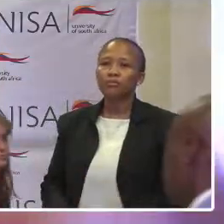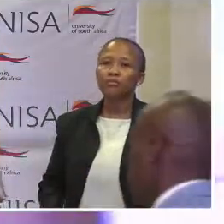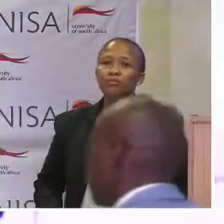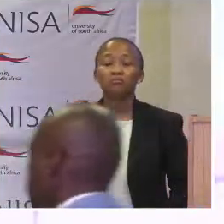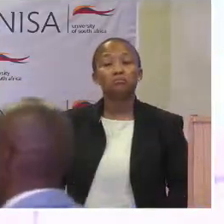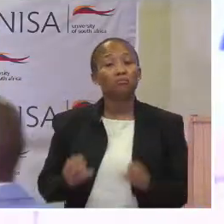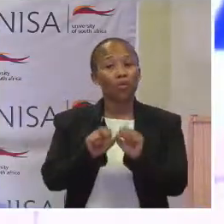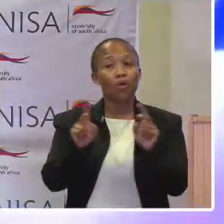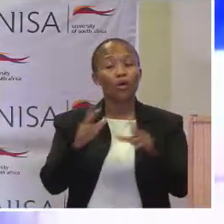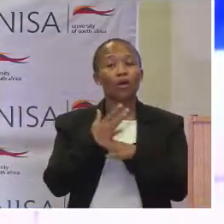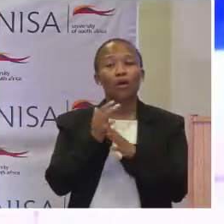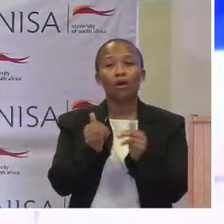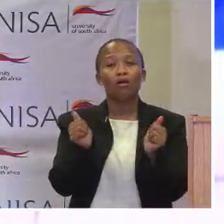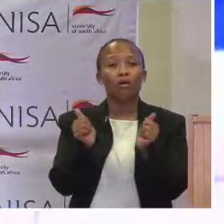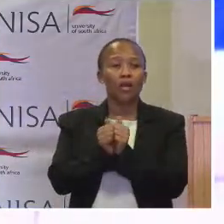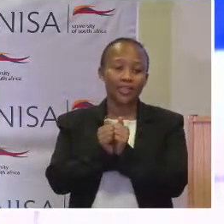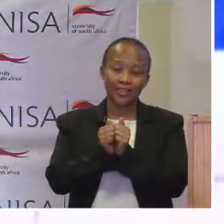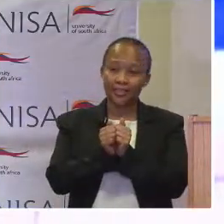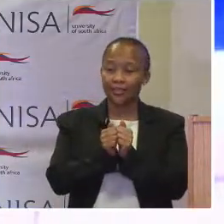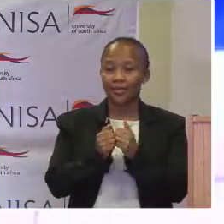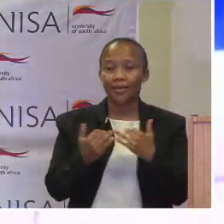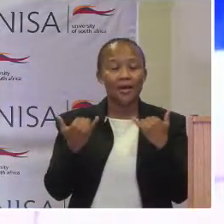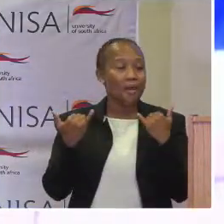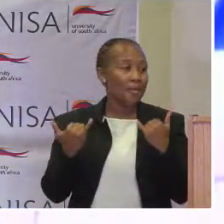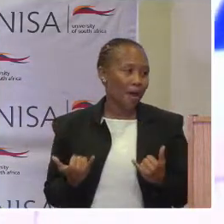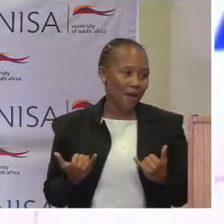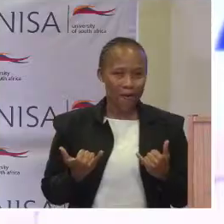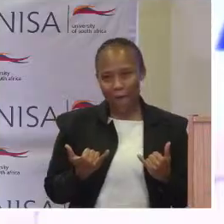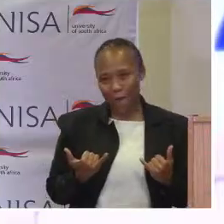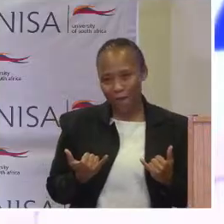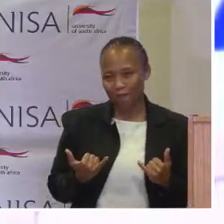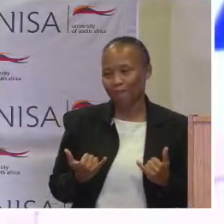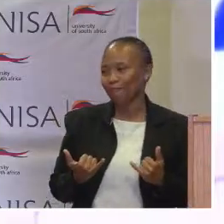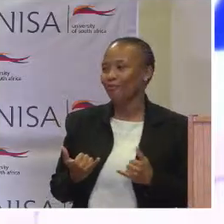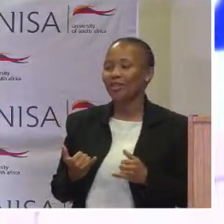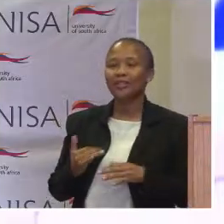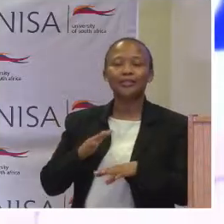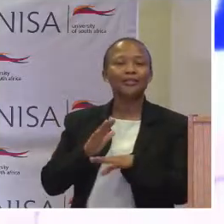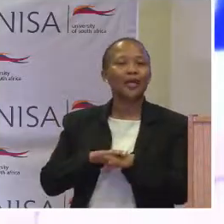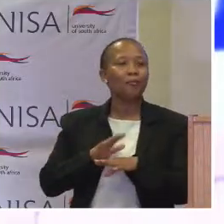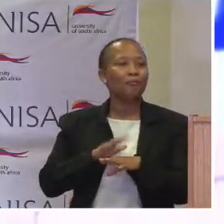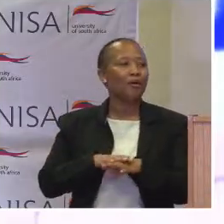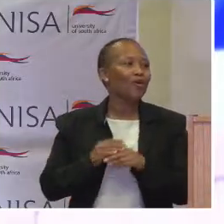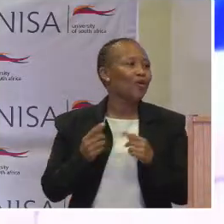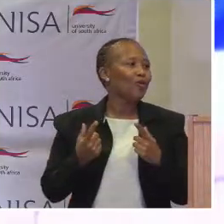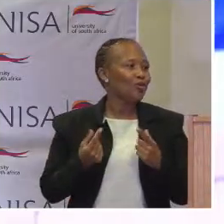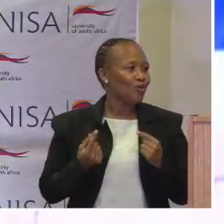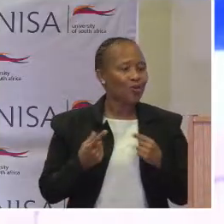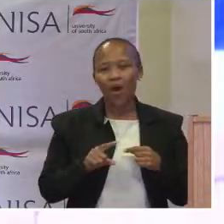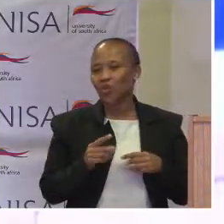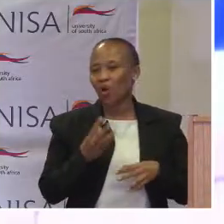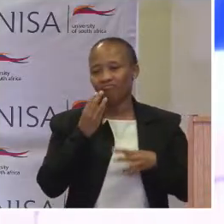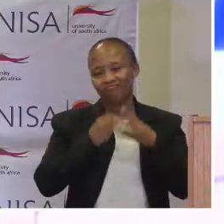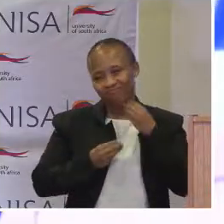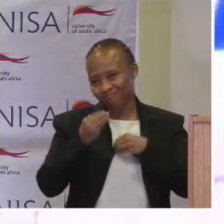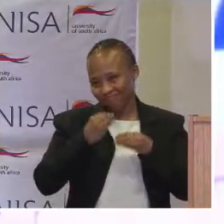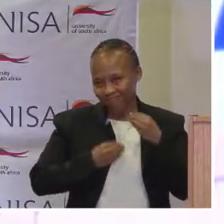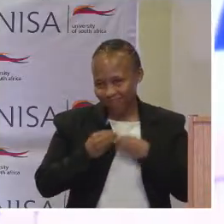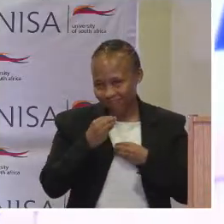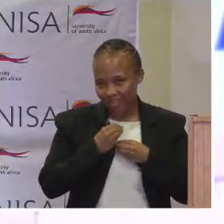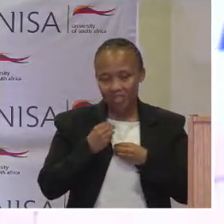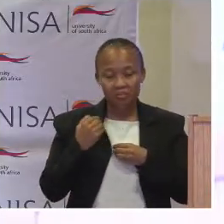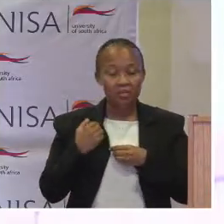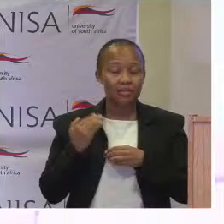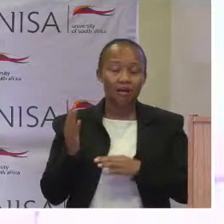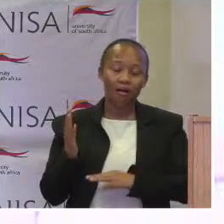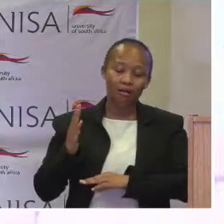All right, colleagues, we are at that point where we must nourish ourselves. It's been a long day up to now.